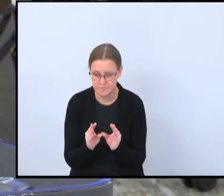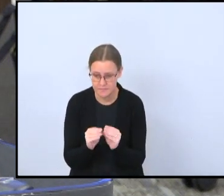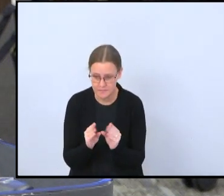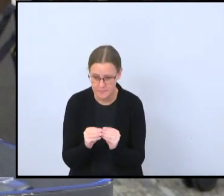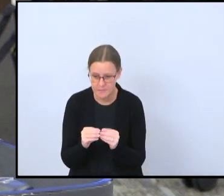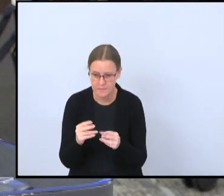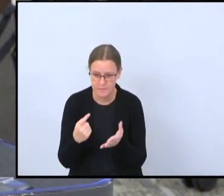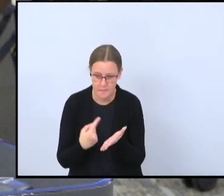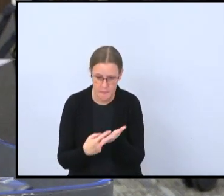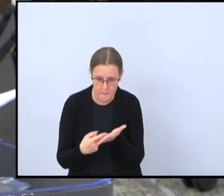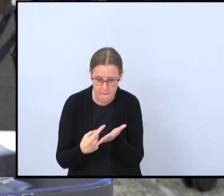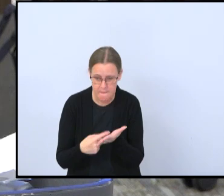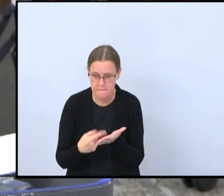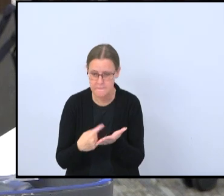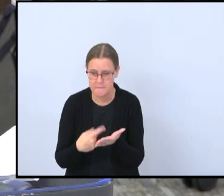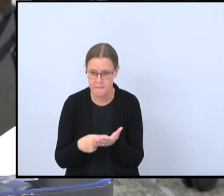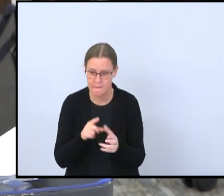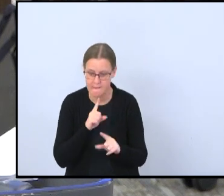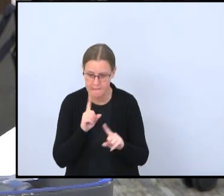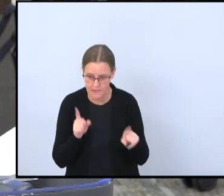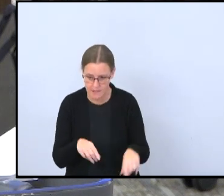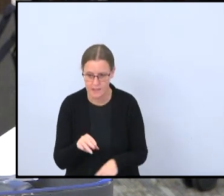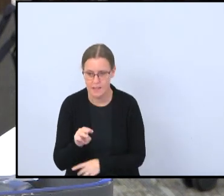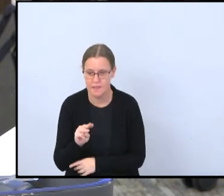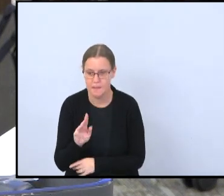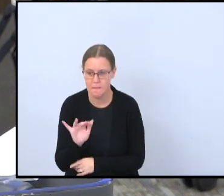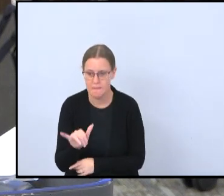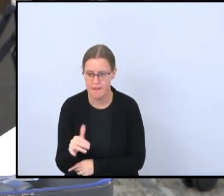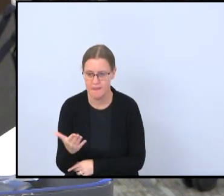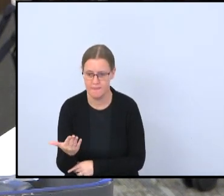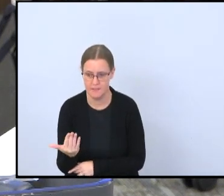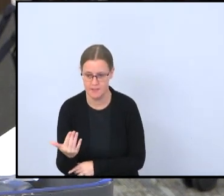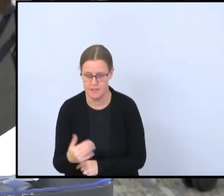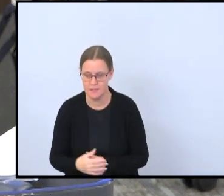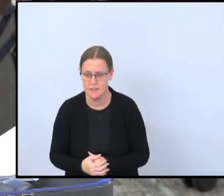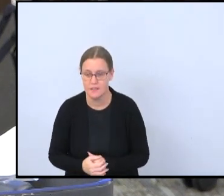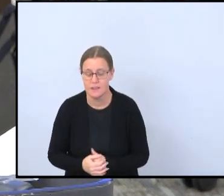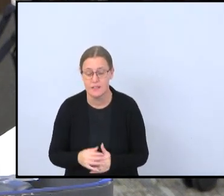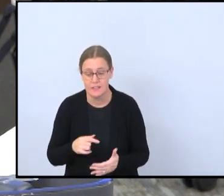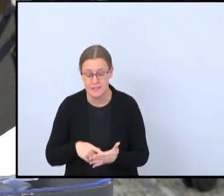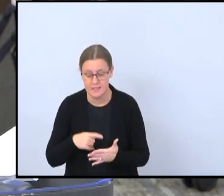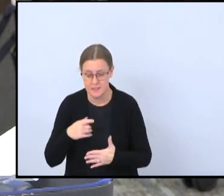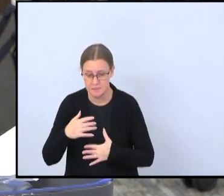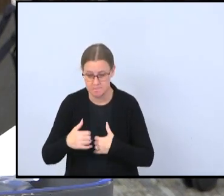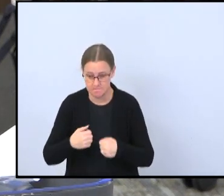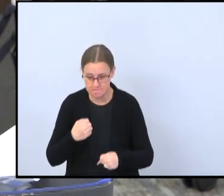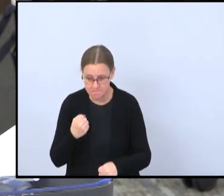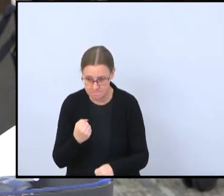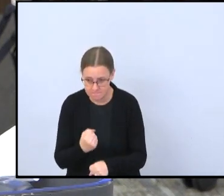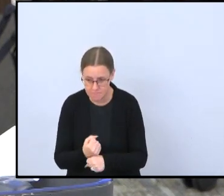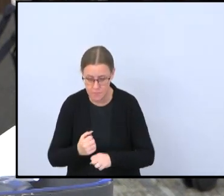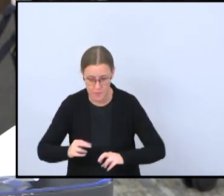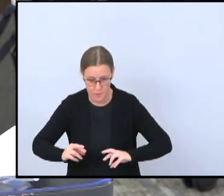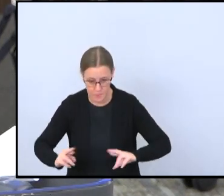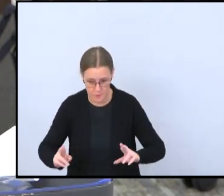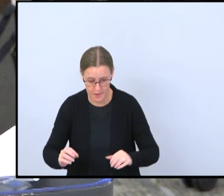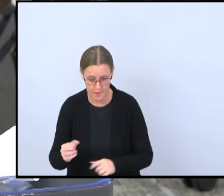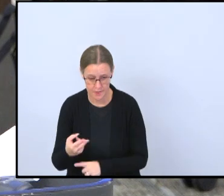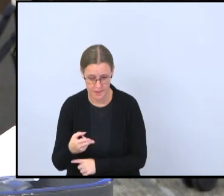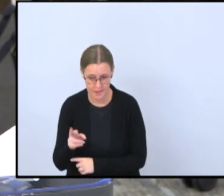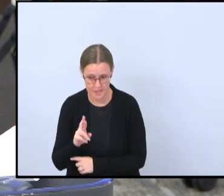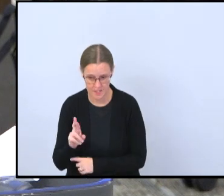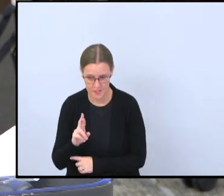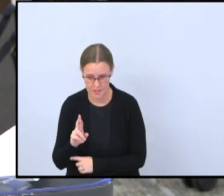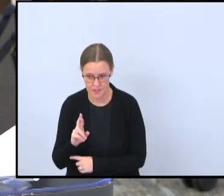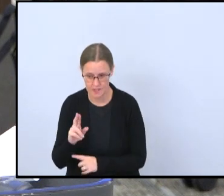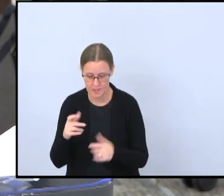the next regular meeting is the following day, May 15th. We are entering the time of year where we are preparing through our HR department to celebrate